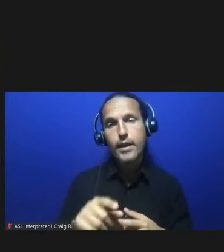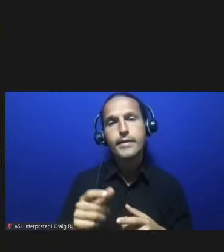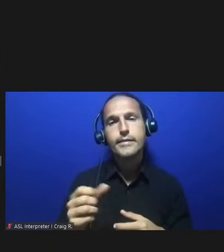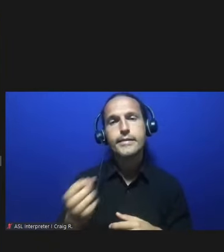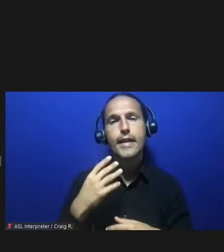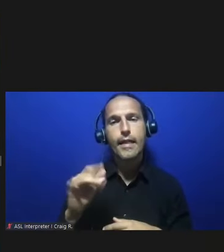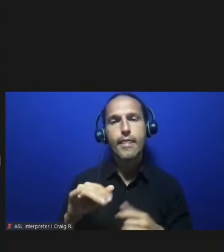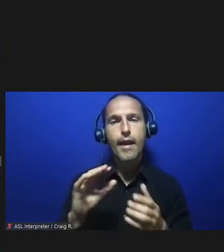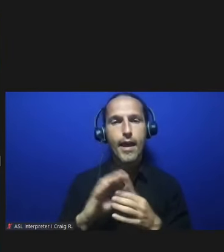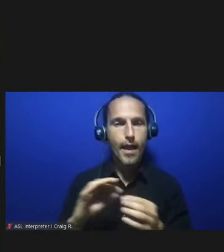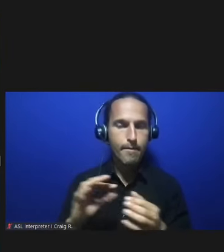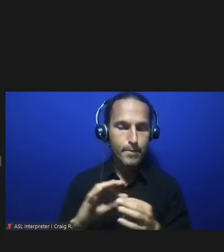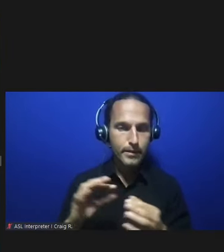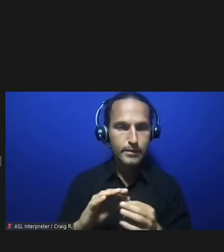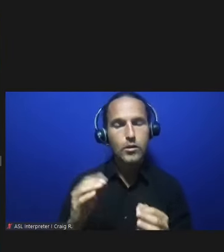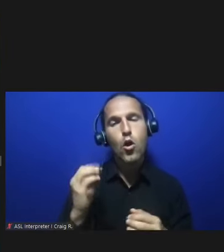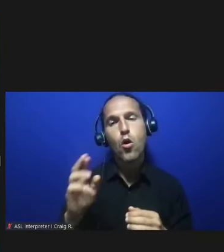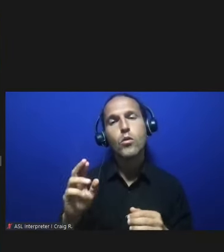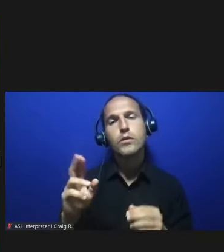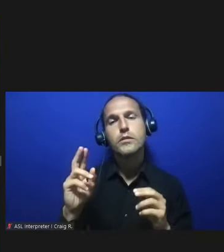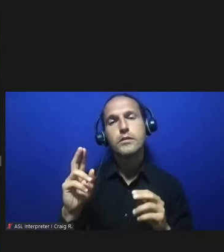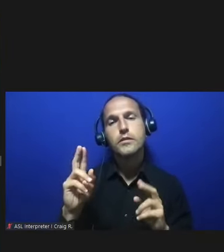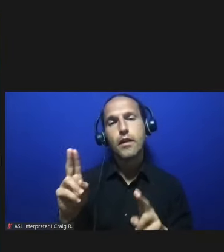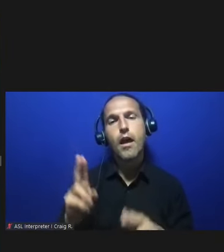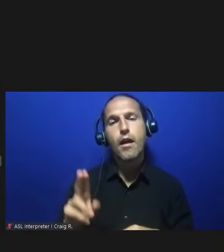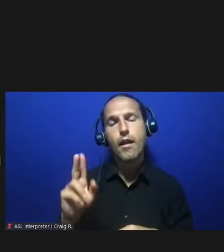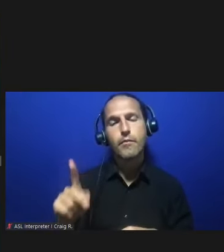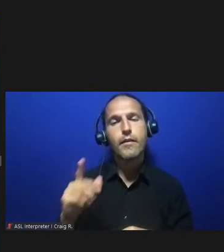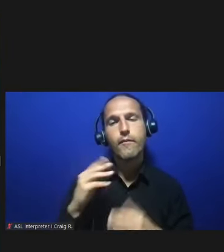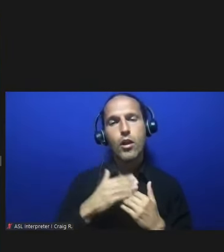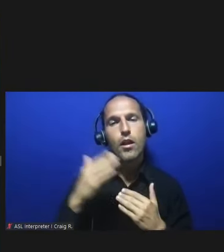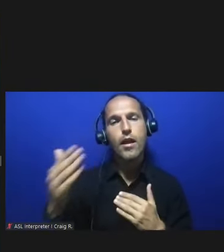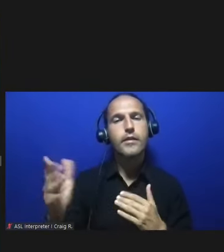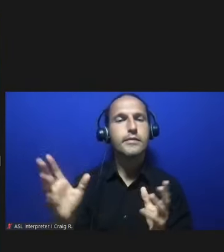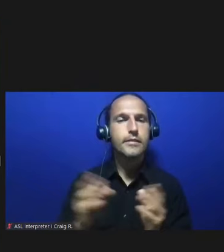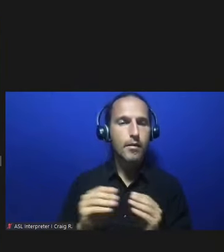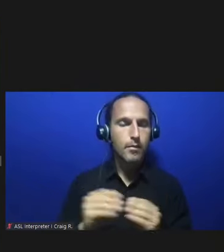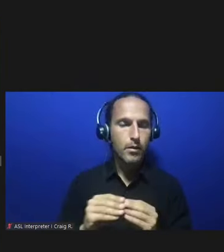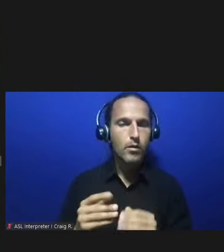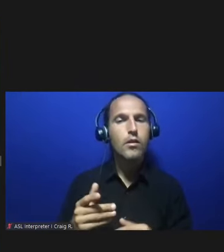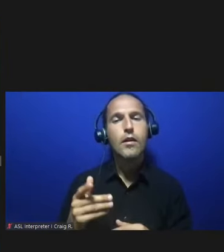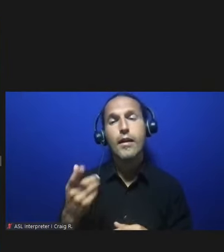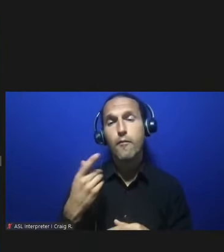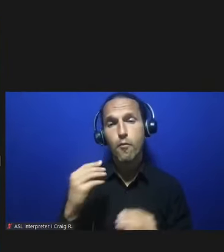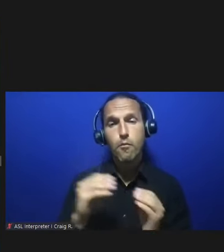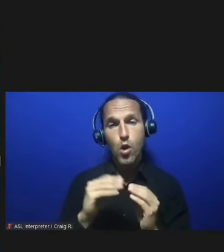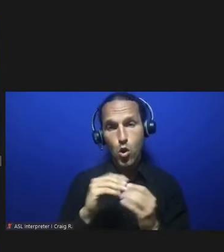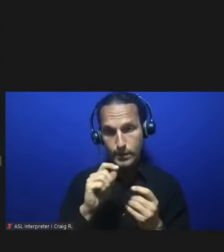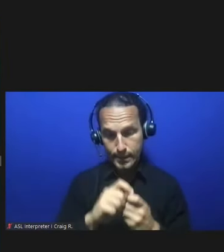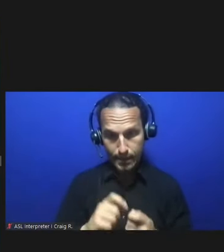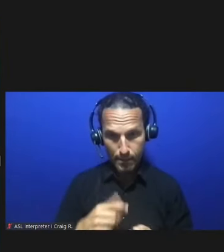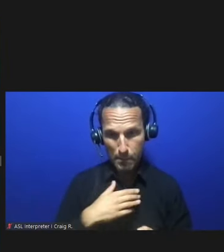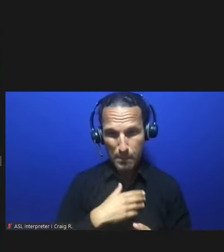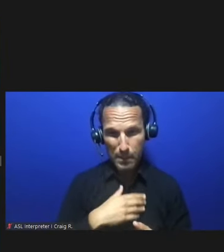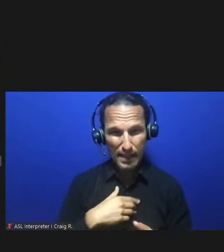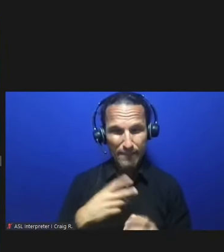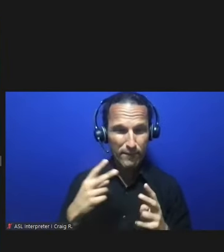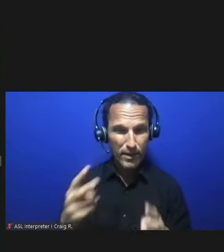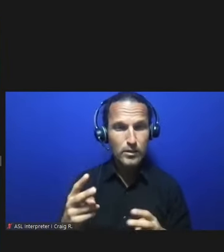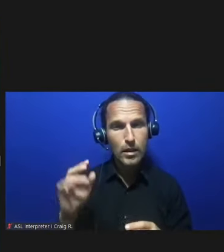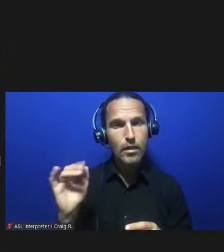comments directly or sign up to speak at one of our upcoming webinars. For more details, please visit our website